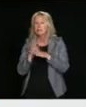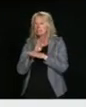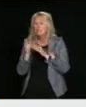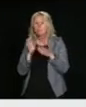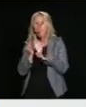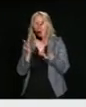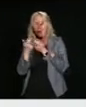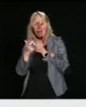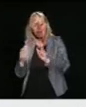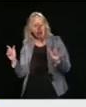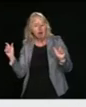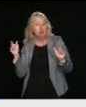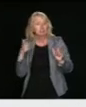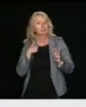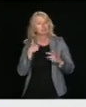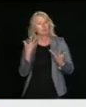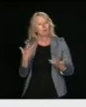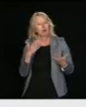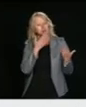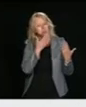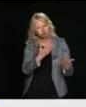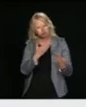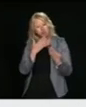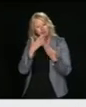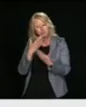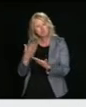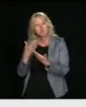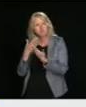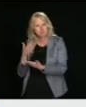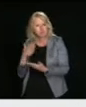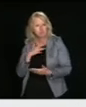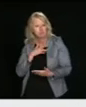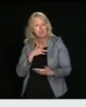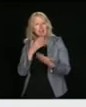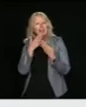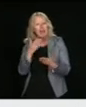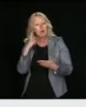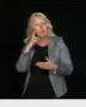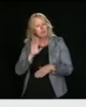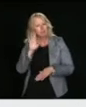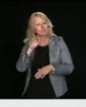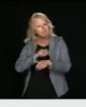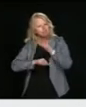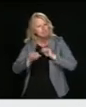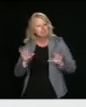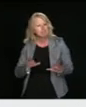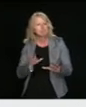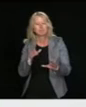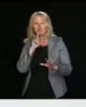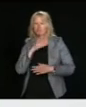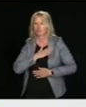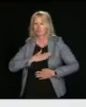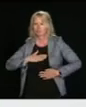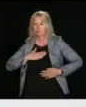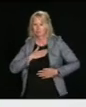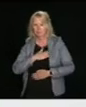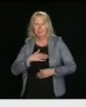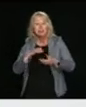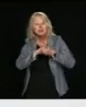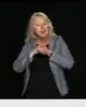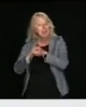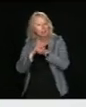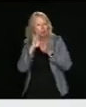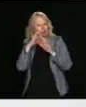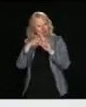sincere gratitude. Thank you very much for stepping up. It's greatly appreciated, and together we'll move forward. Merci beaucoup.